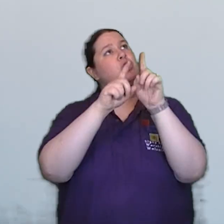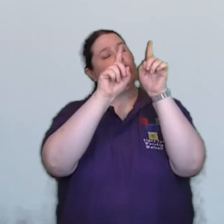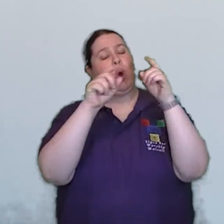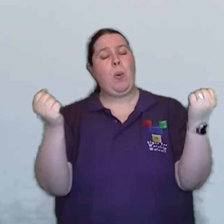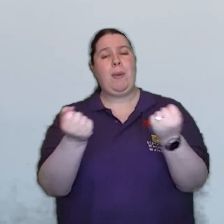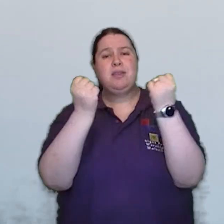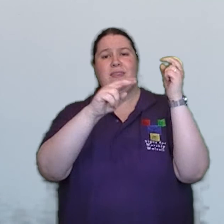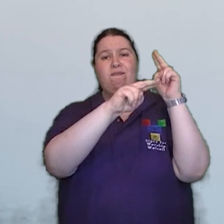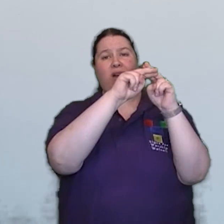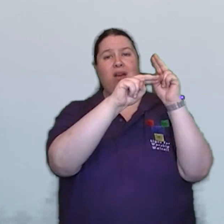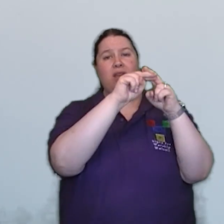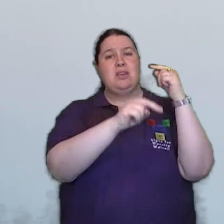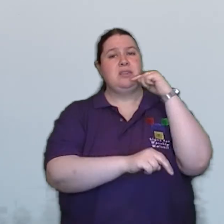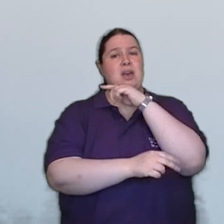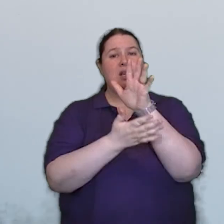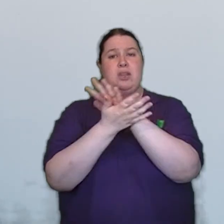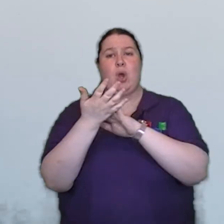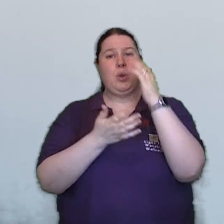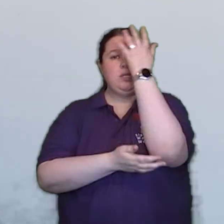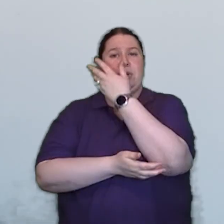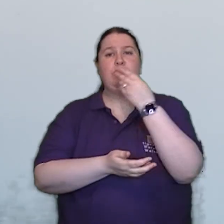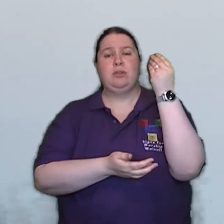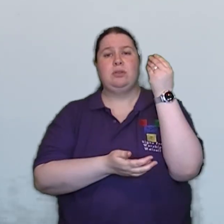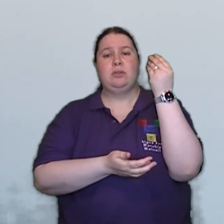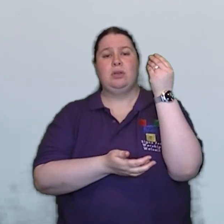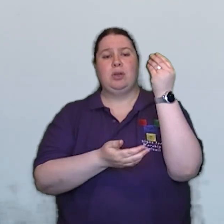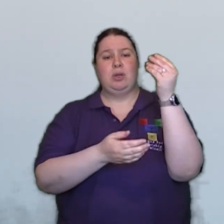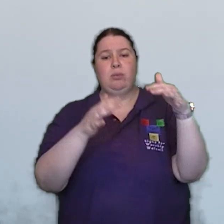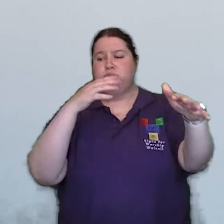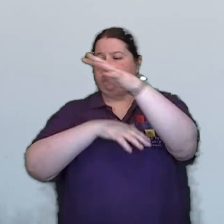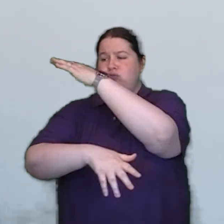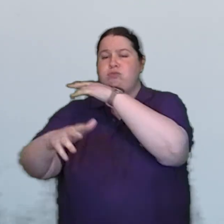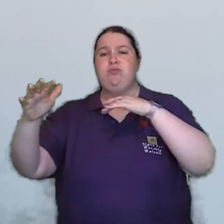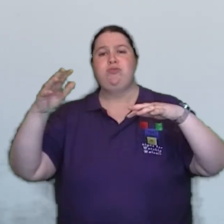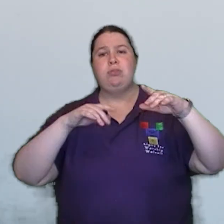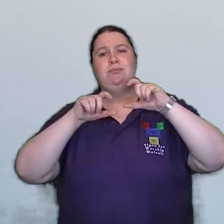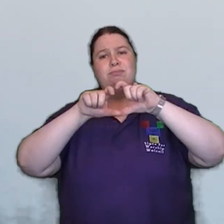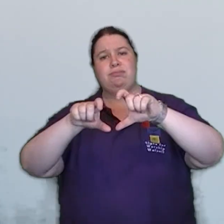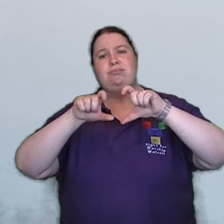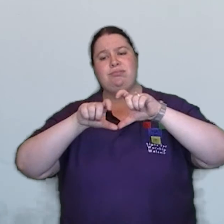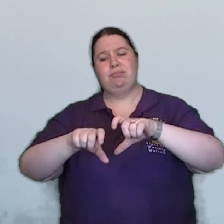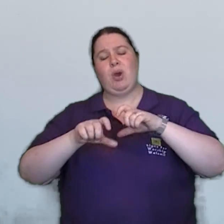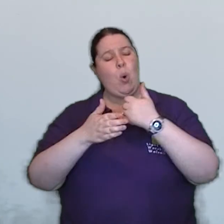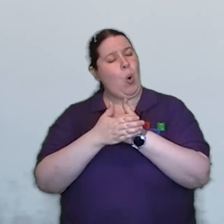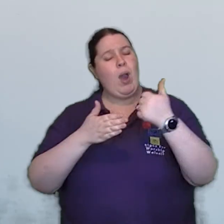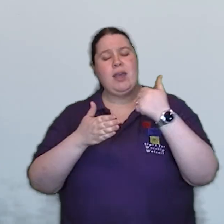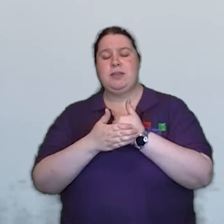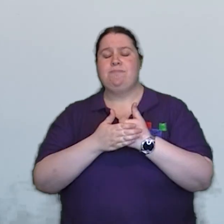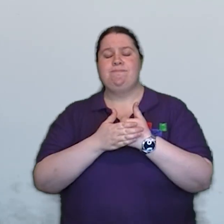God Almighty, the Father, the Son, and the Holy Spirit be among us and remain with us